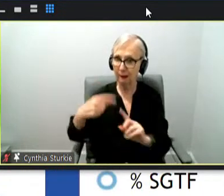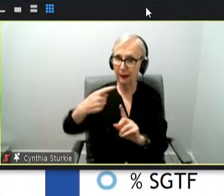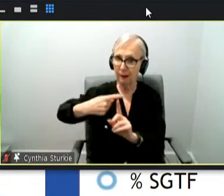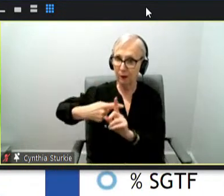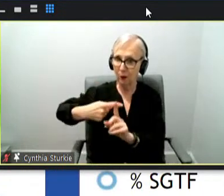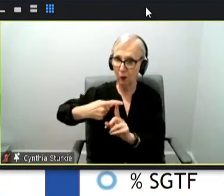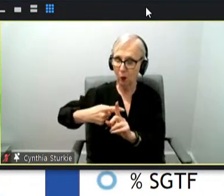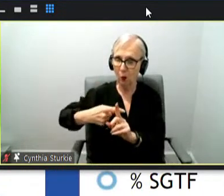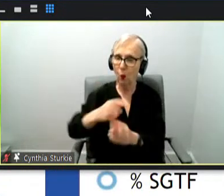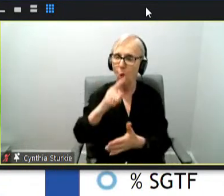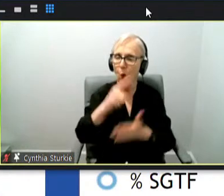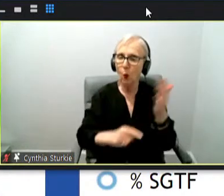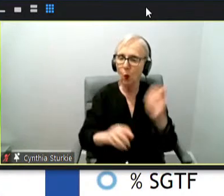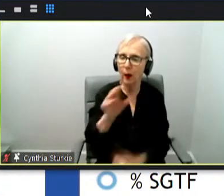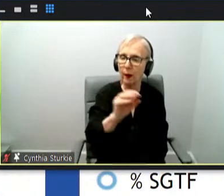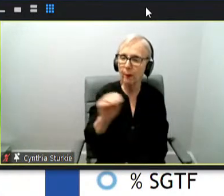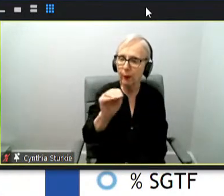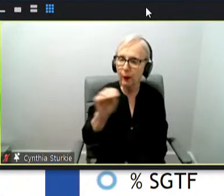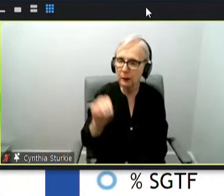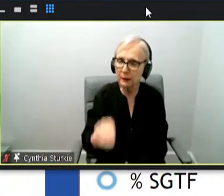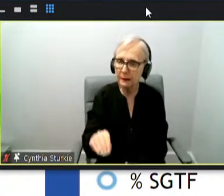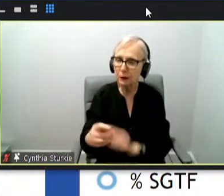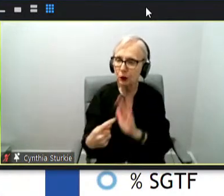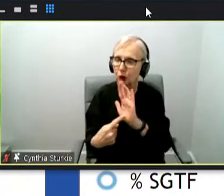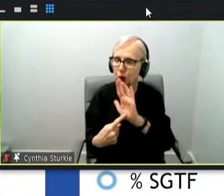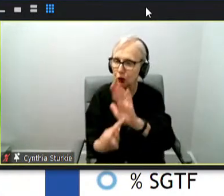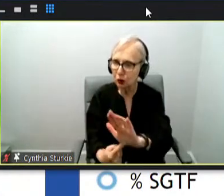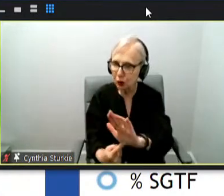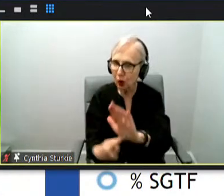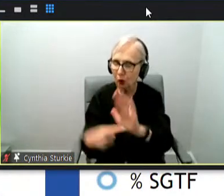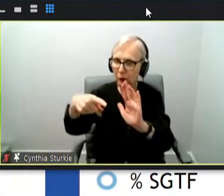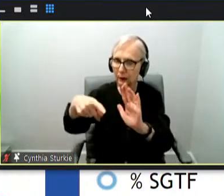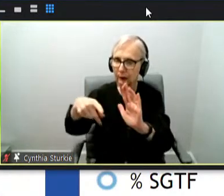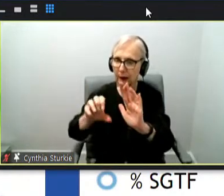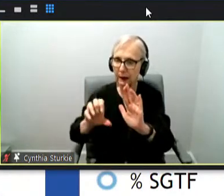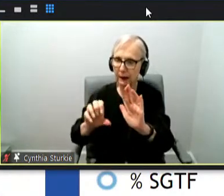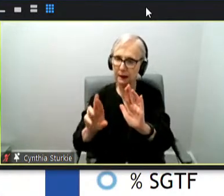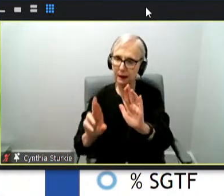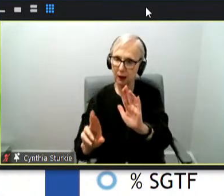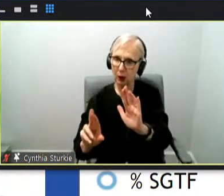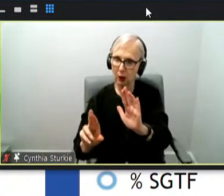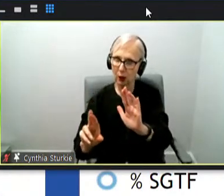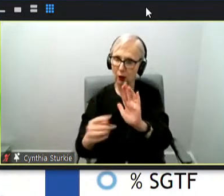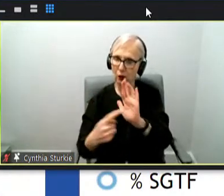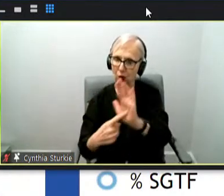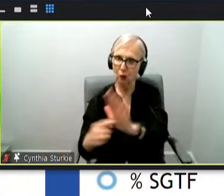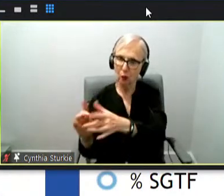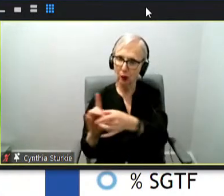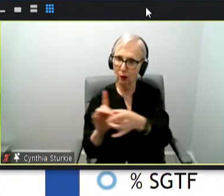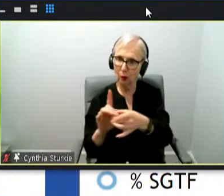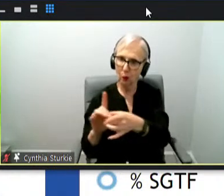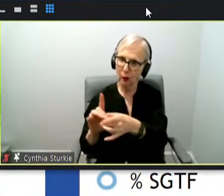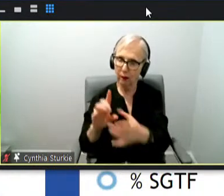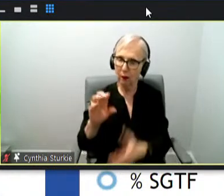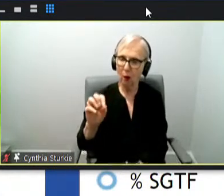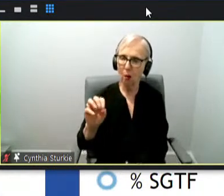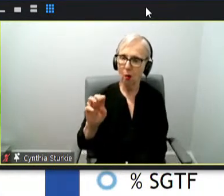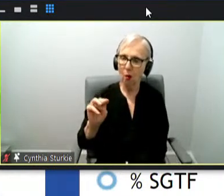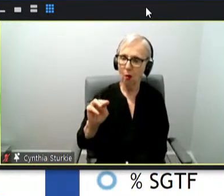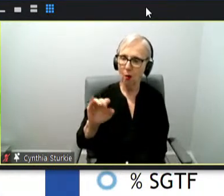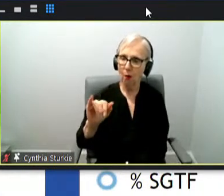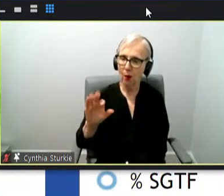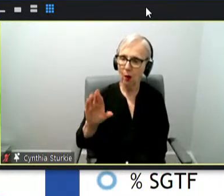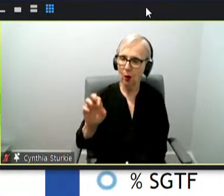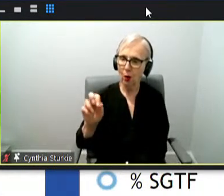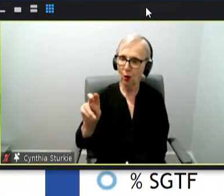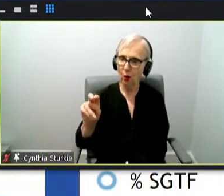what proportion of them show the signature PCR test profile that is associated with the Omicron variant. And that is